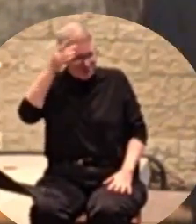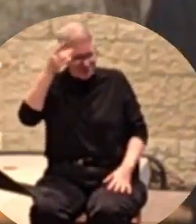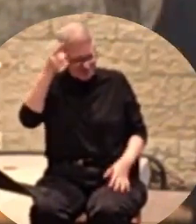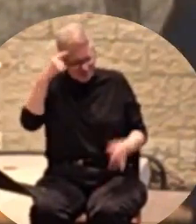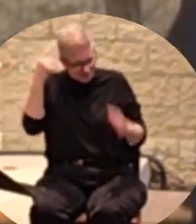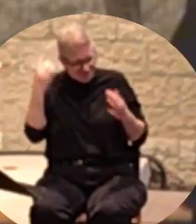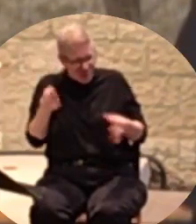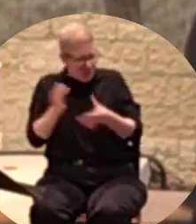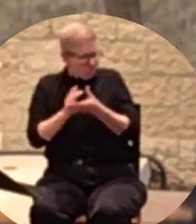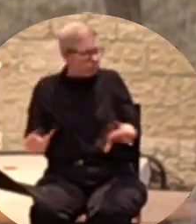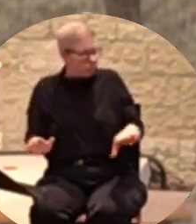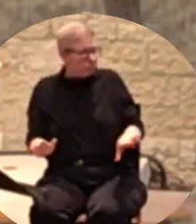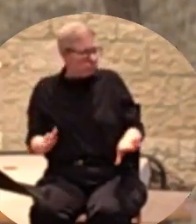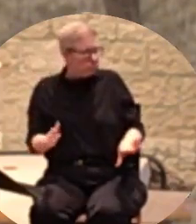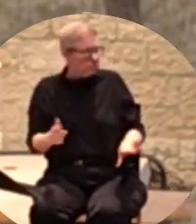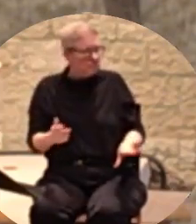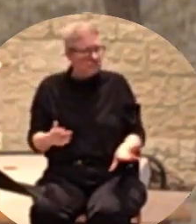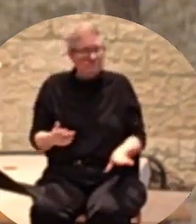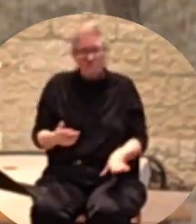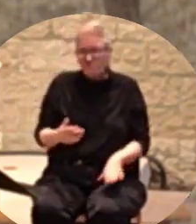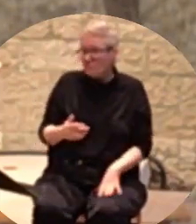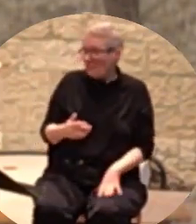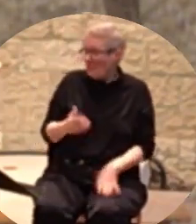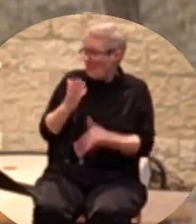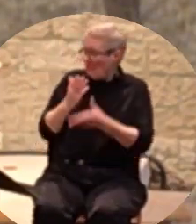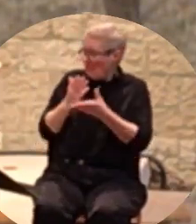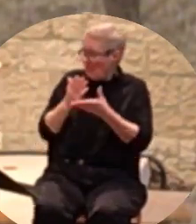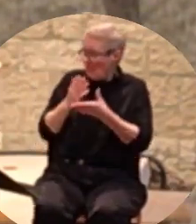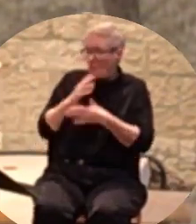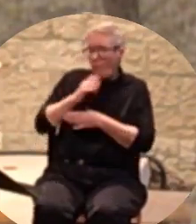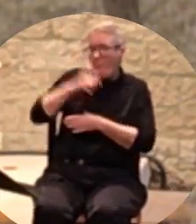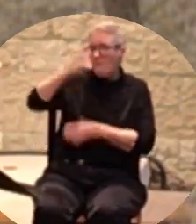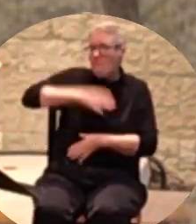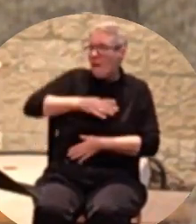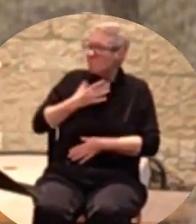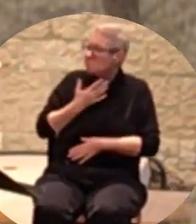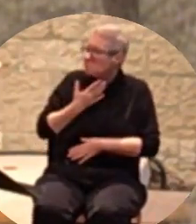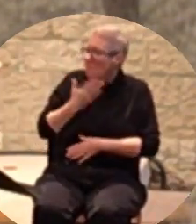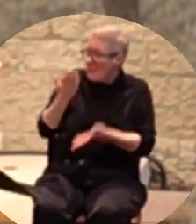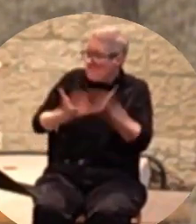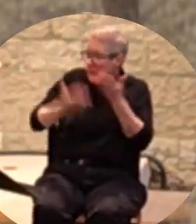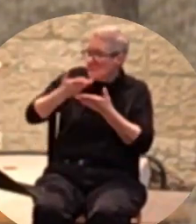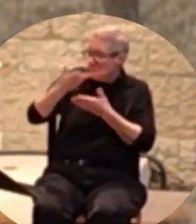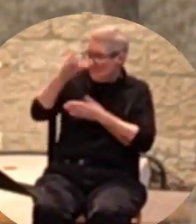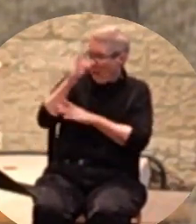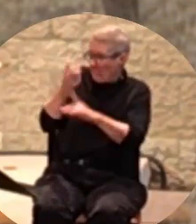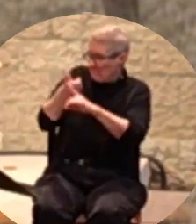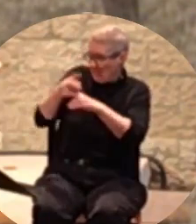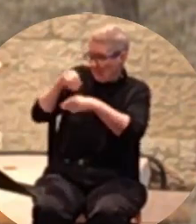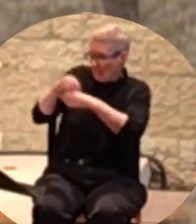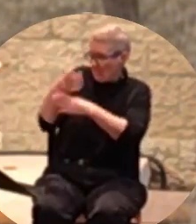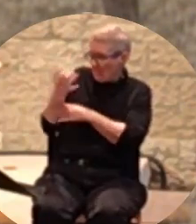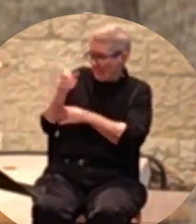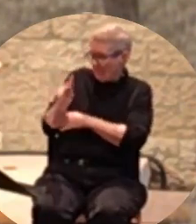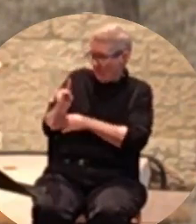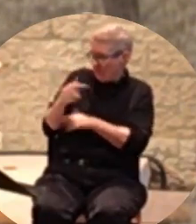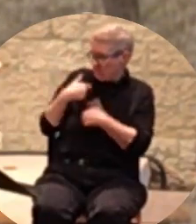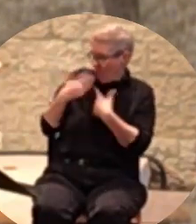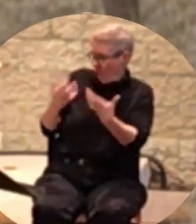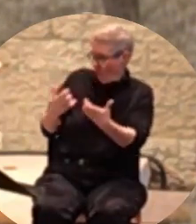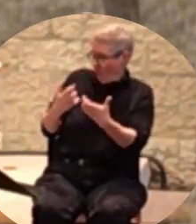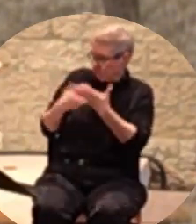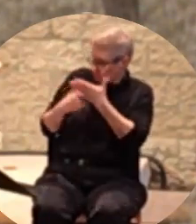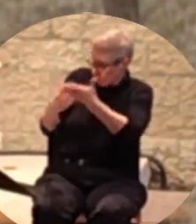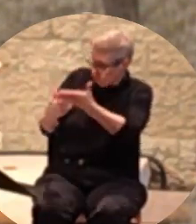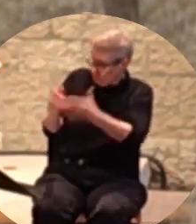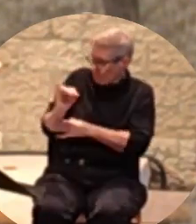divorce. Well, maybe God's in the park, the old man said. I'd like to talk to him, too, about why he's